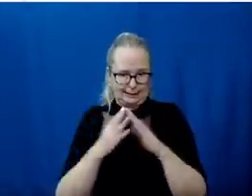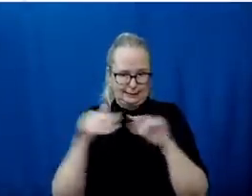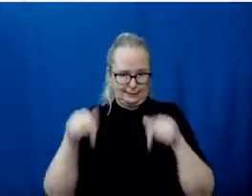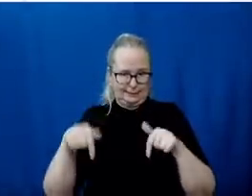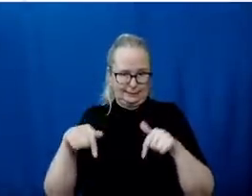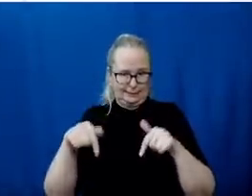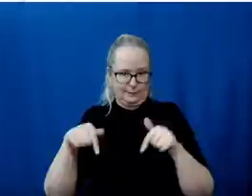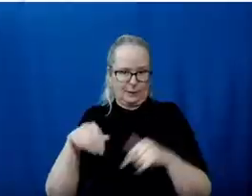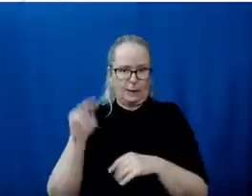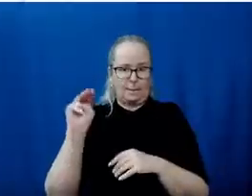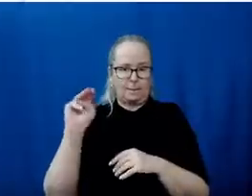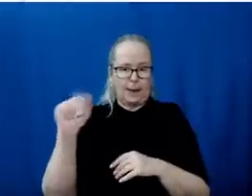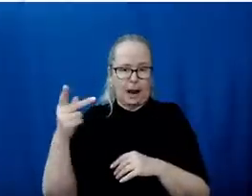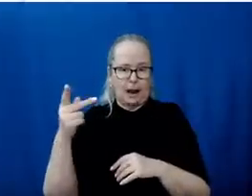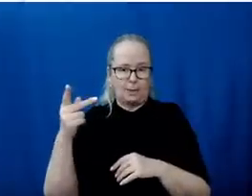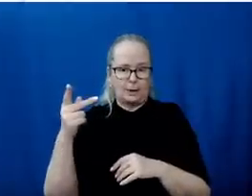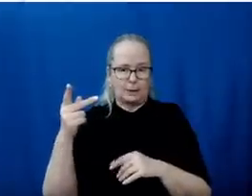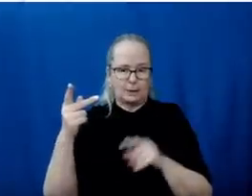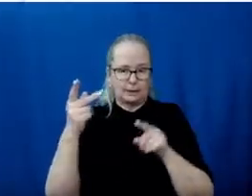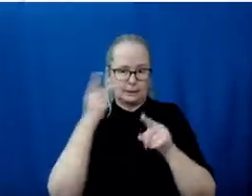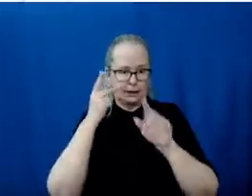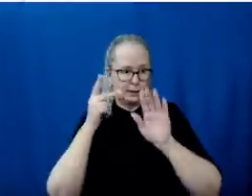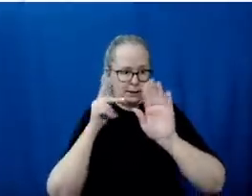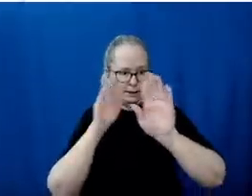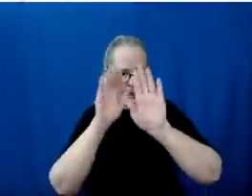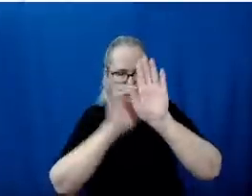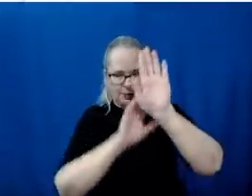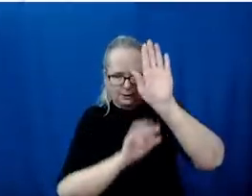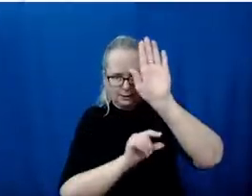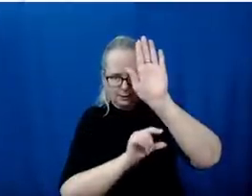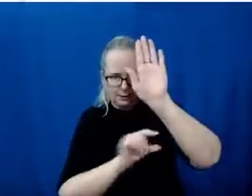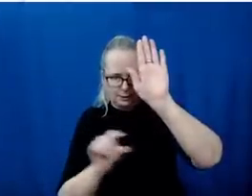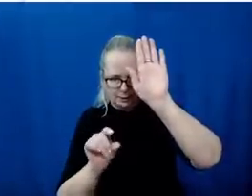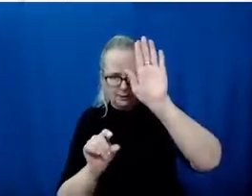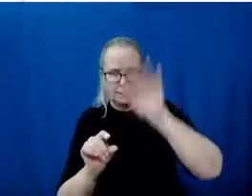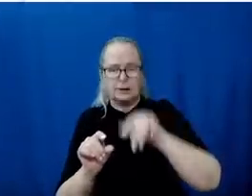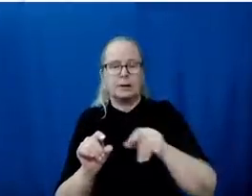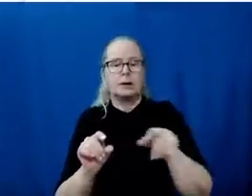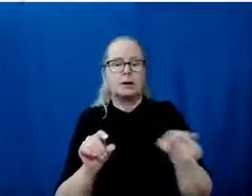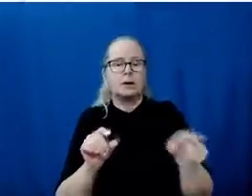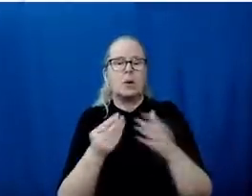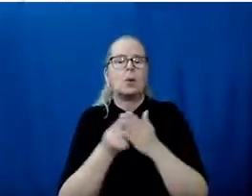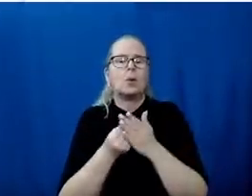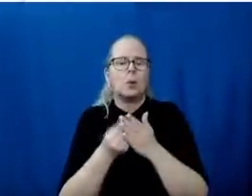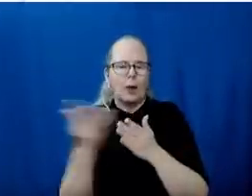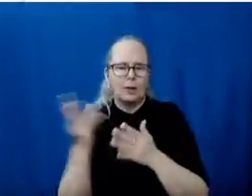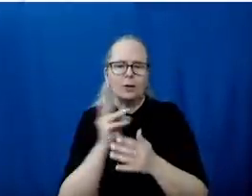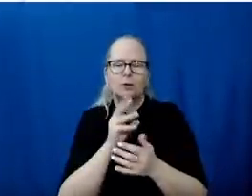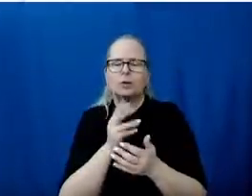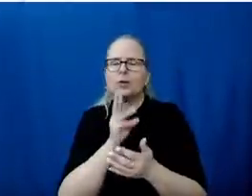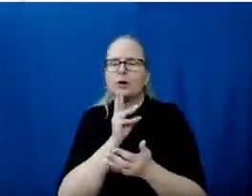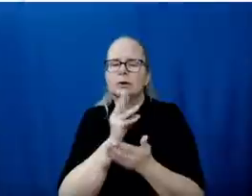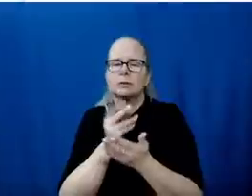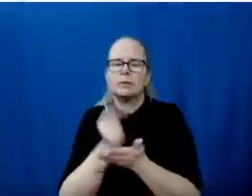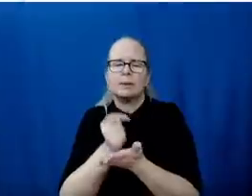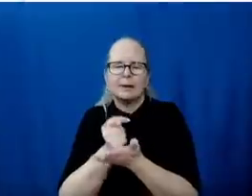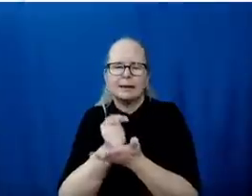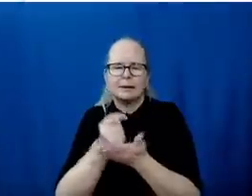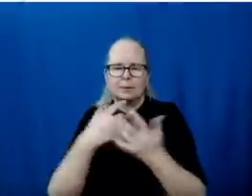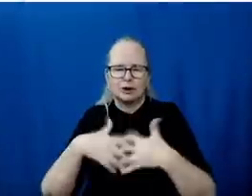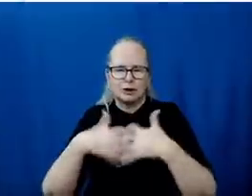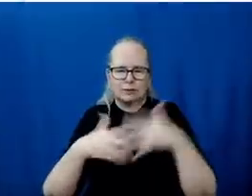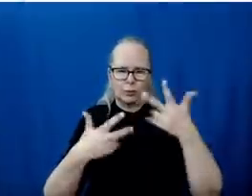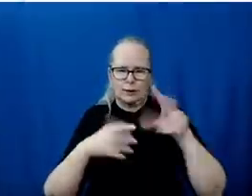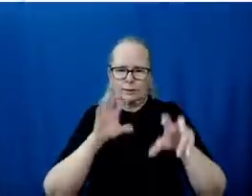city of Calgary. You can see underneath the map that Calgary really has three wastewater treatment plants. It's the only municipality